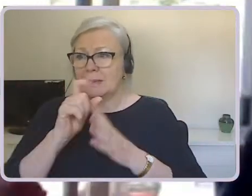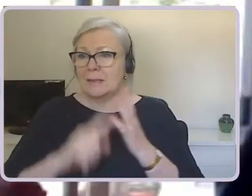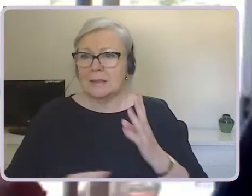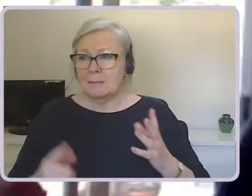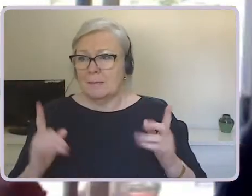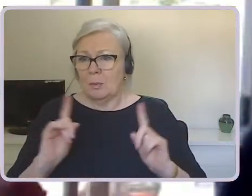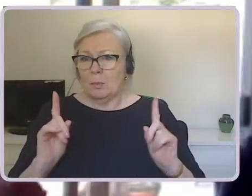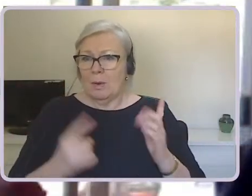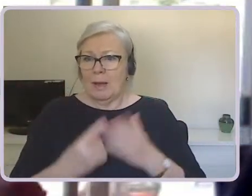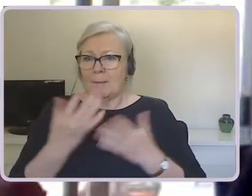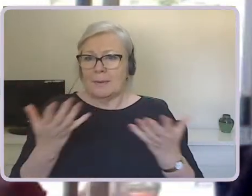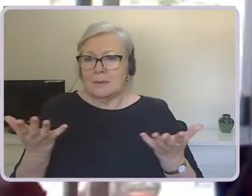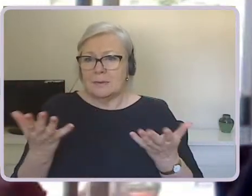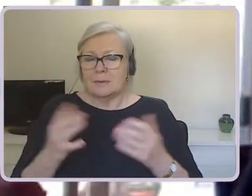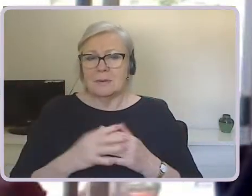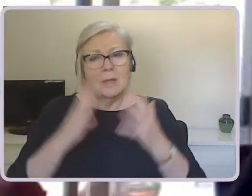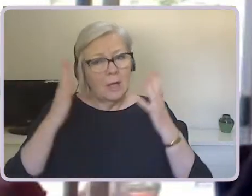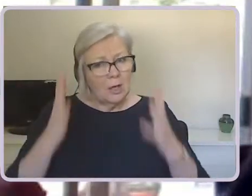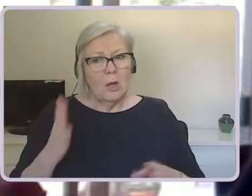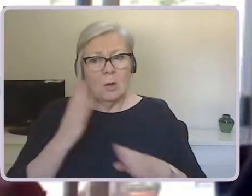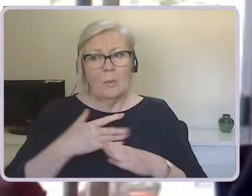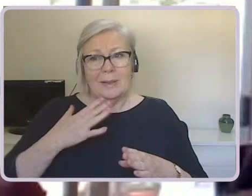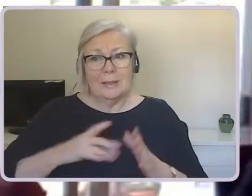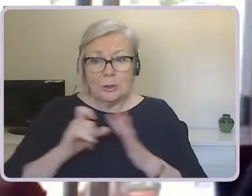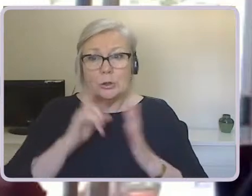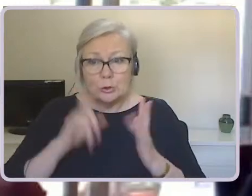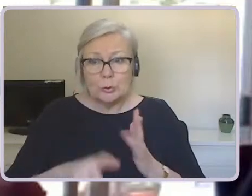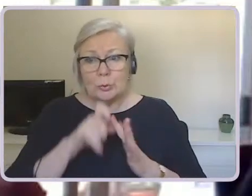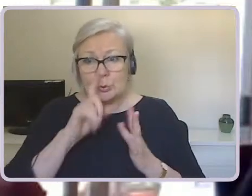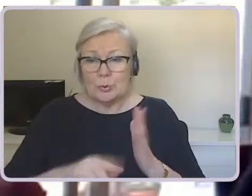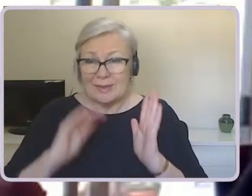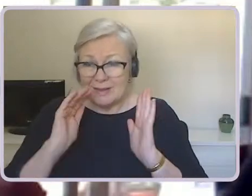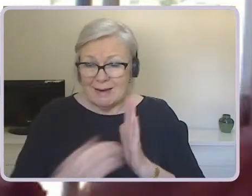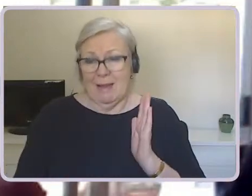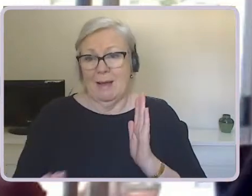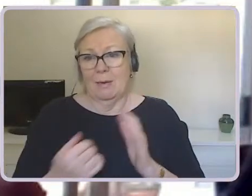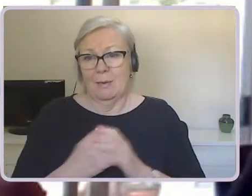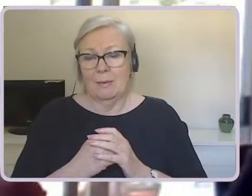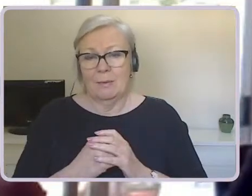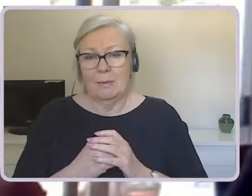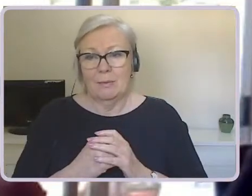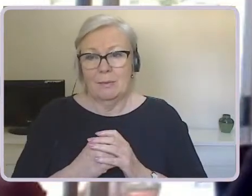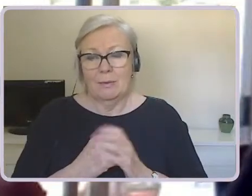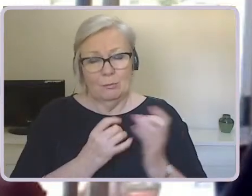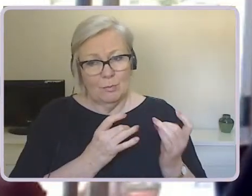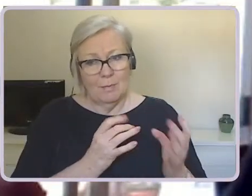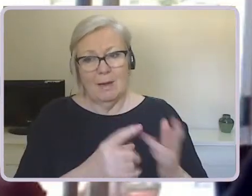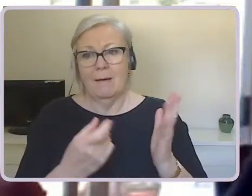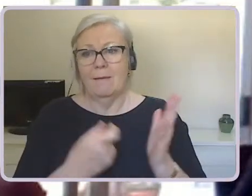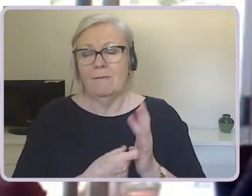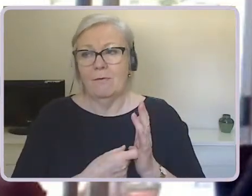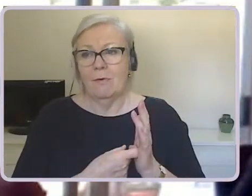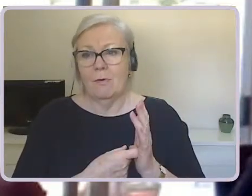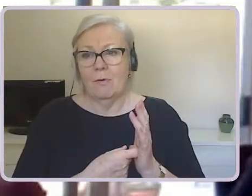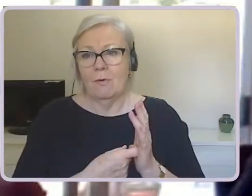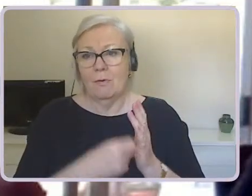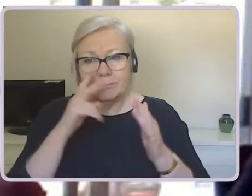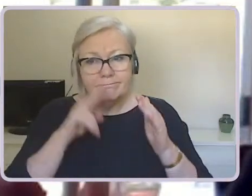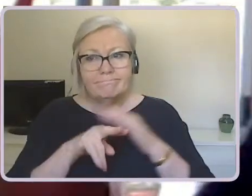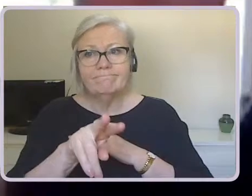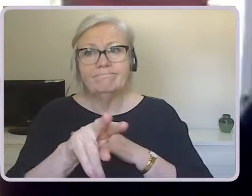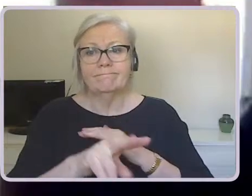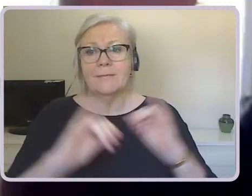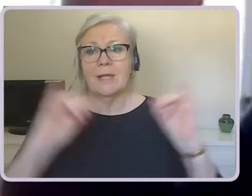lot of work we need to be doing in this space right now to prepare us for what our emergency responses